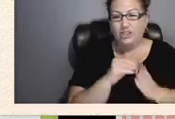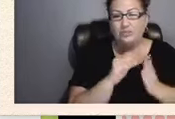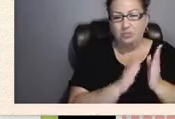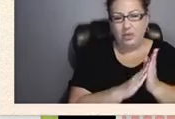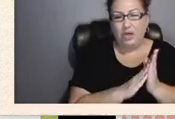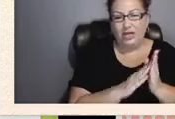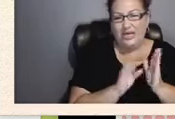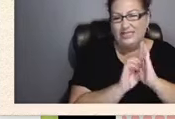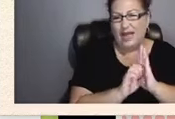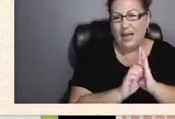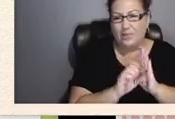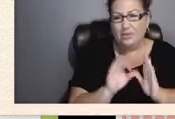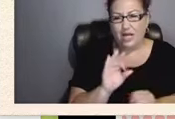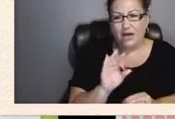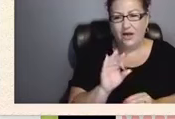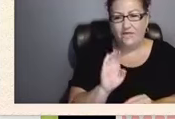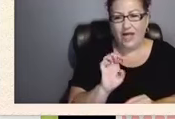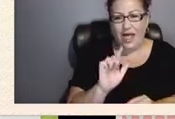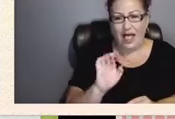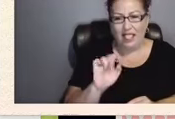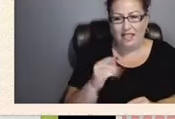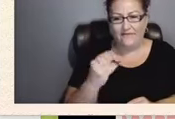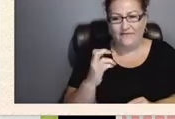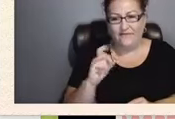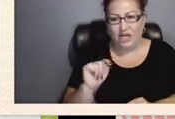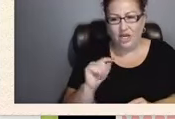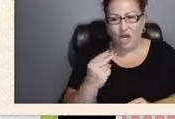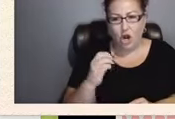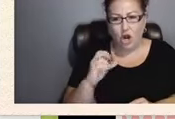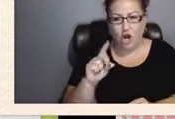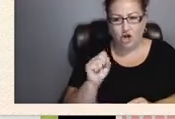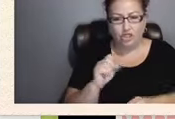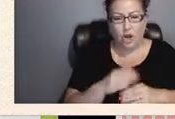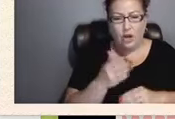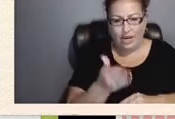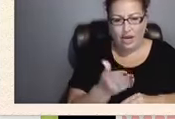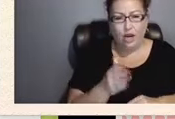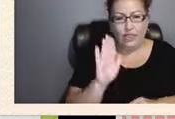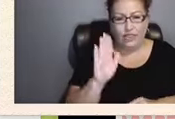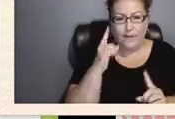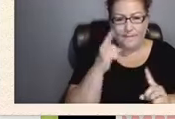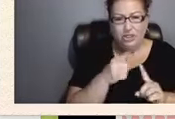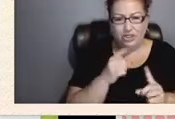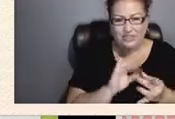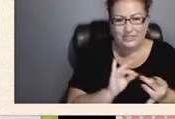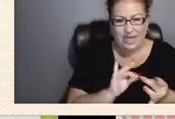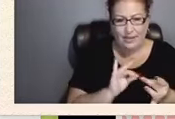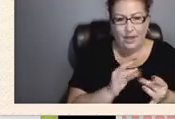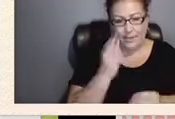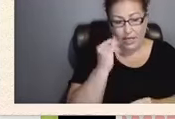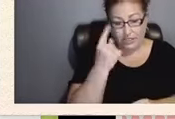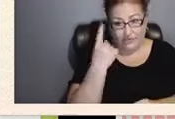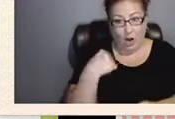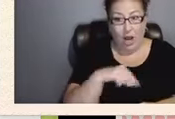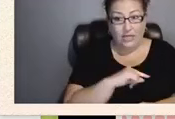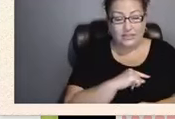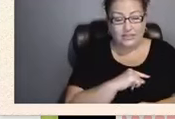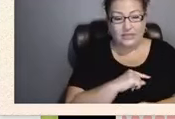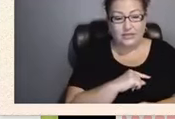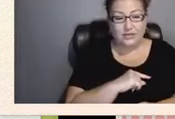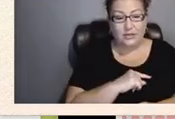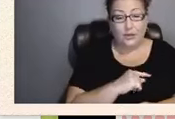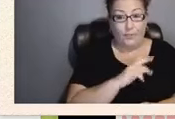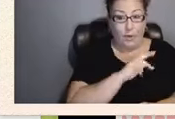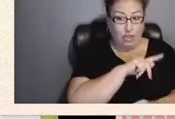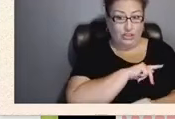examples of elephant herds on here, the mission statement, because for us personally,